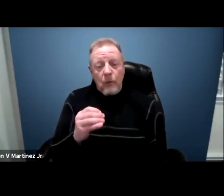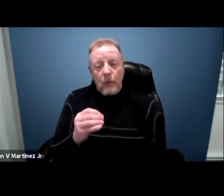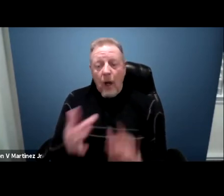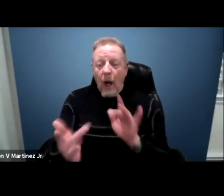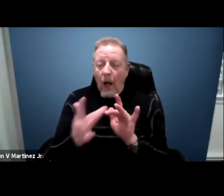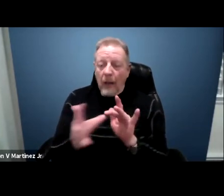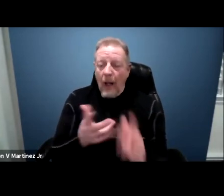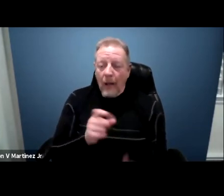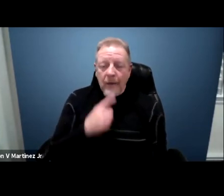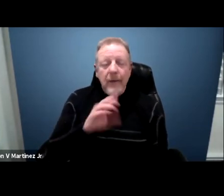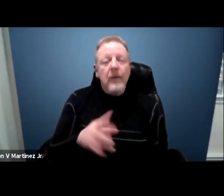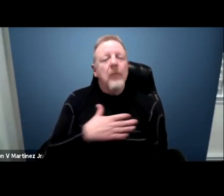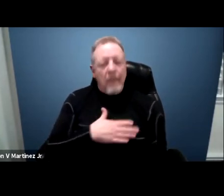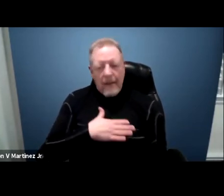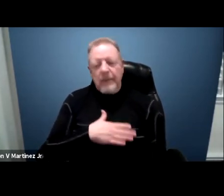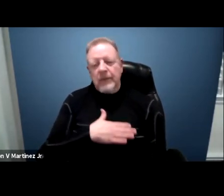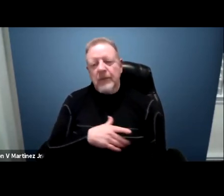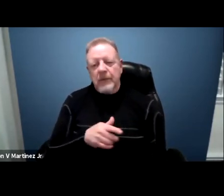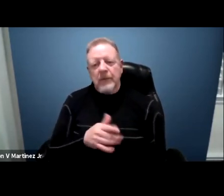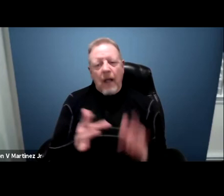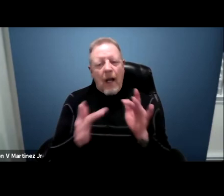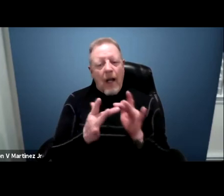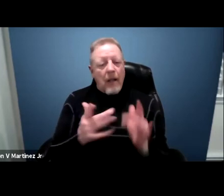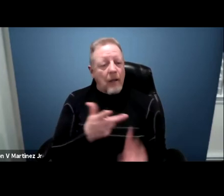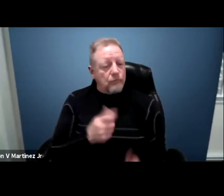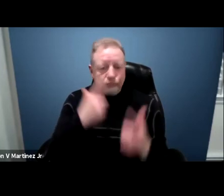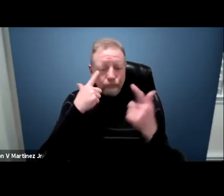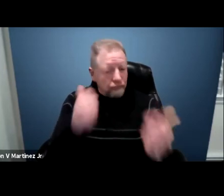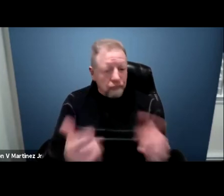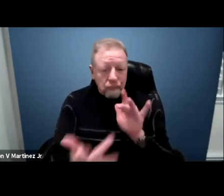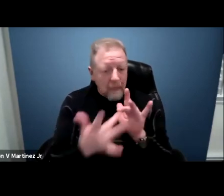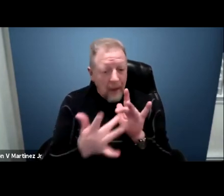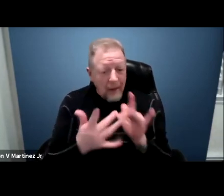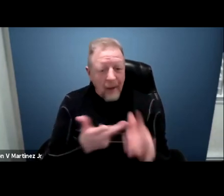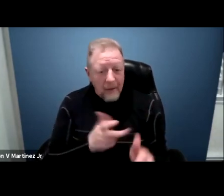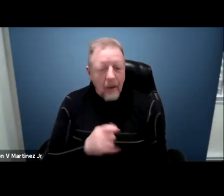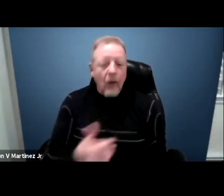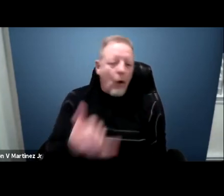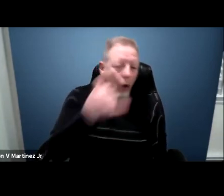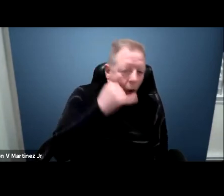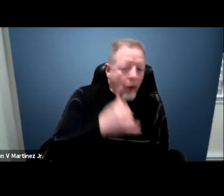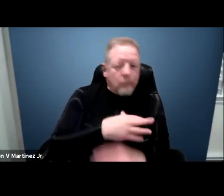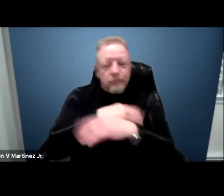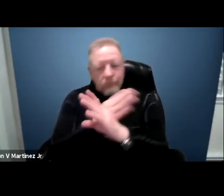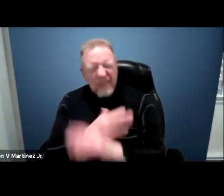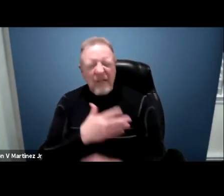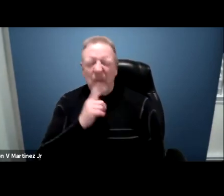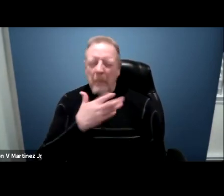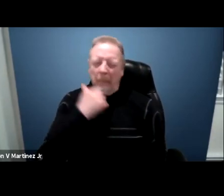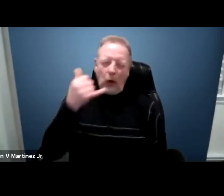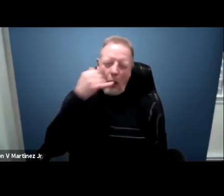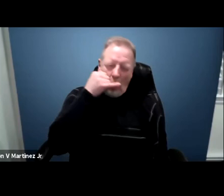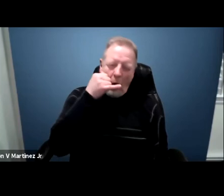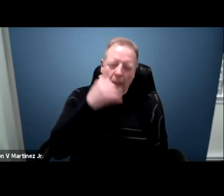contact us, as I said, please contact us. Give us a call. I think it's the best way is to